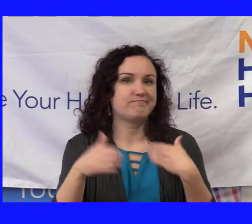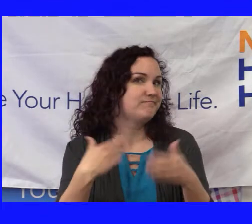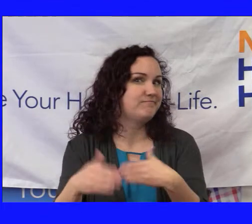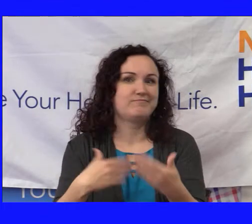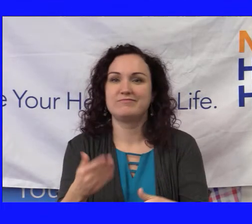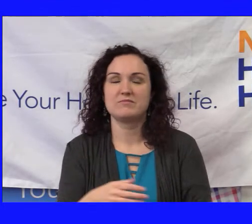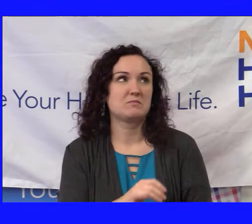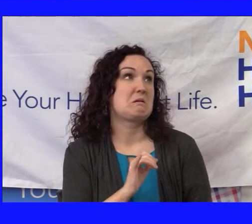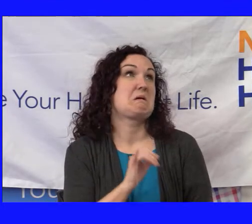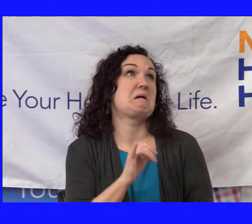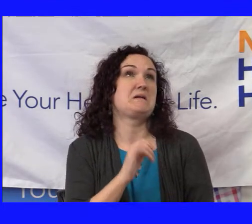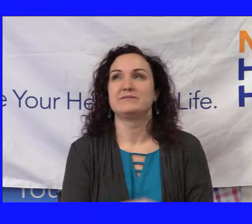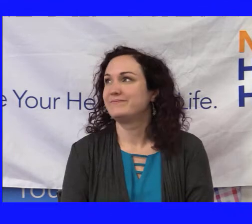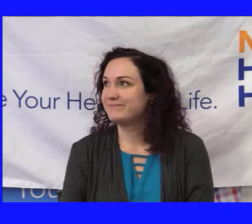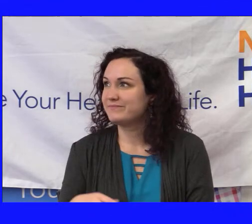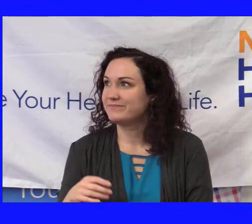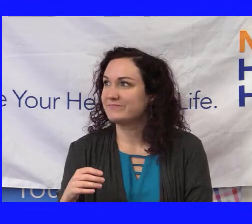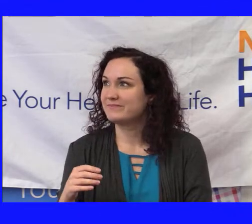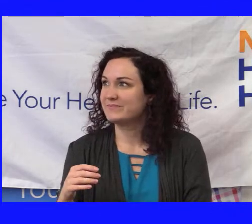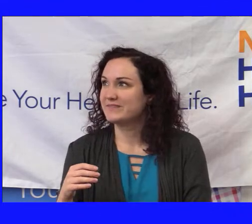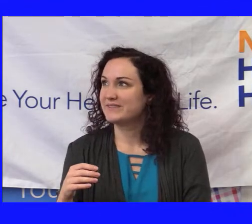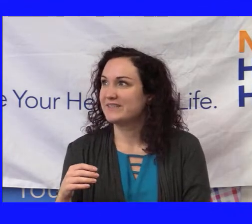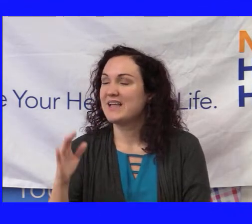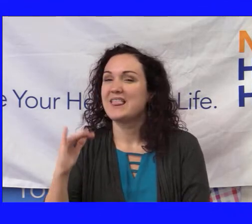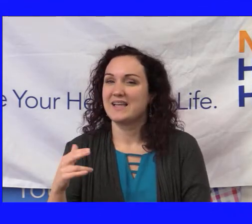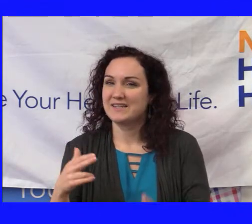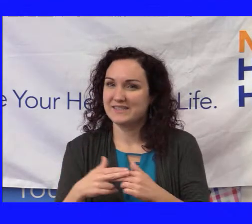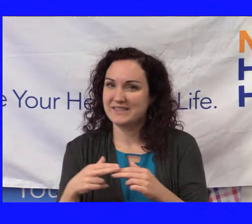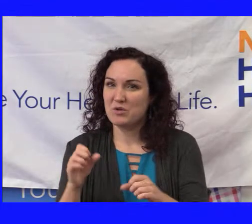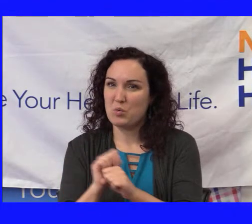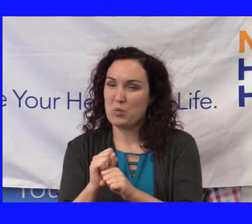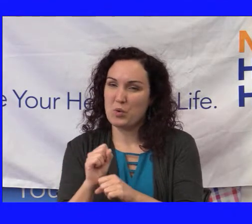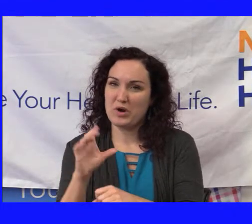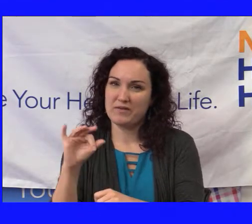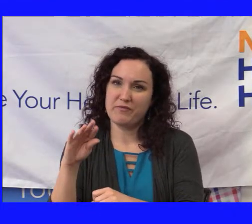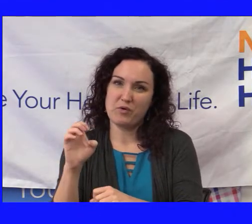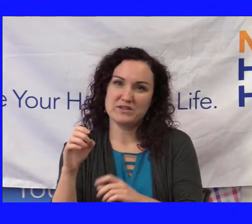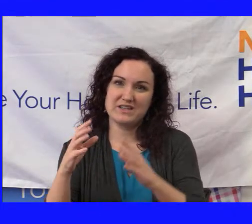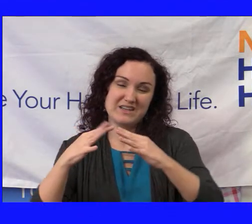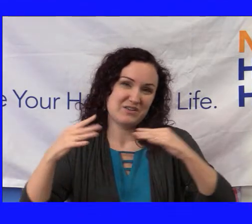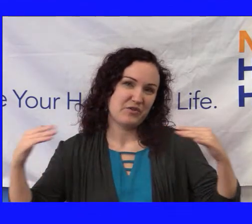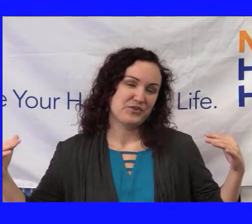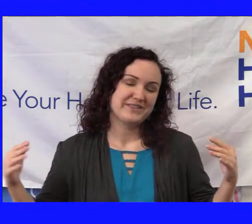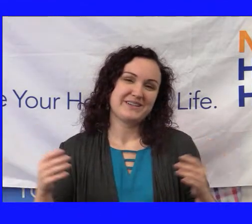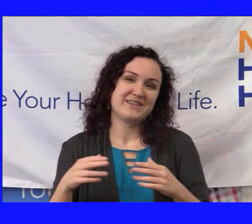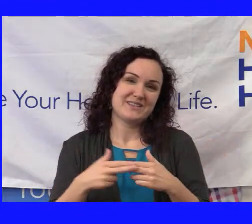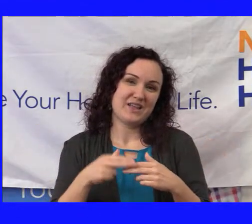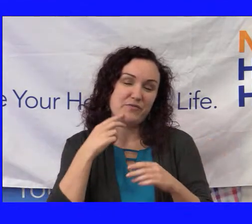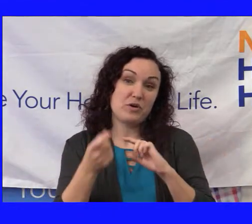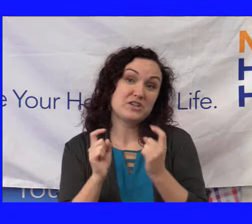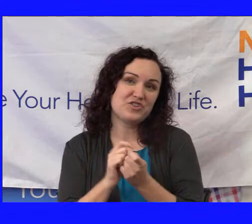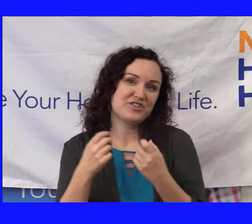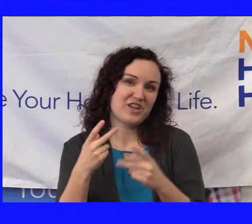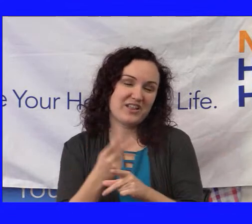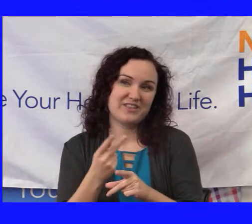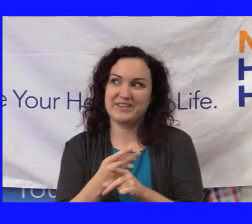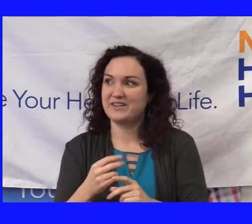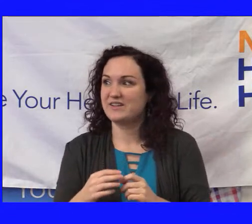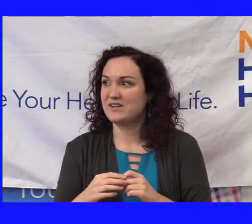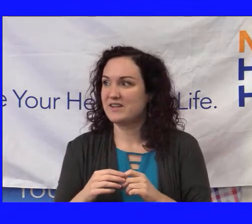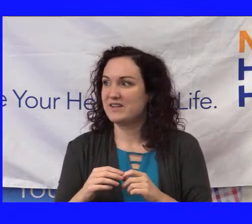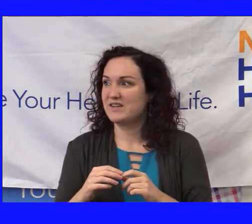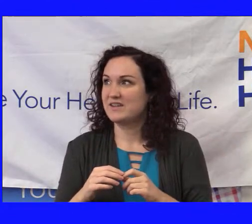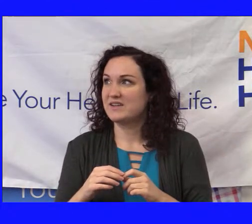it. So what is the next slide, which is a workforce diversity slide for Change Healthcare. The work being done under